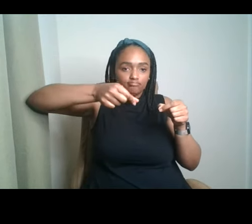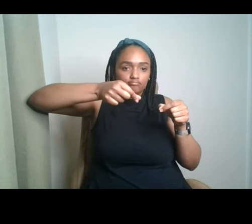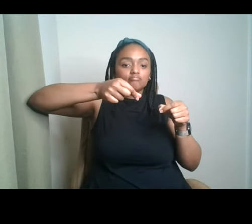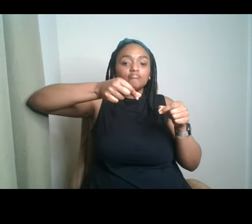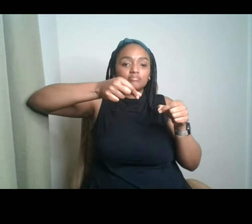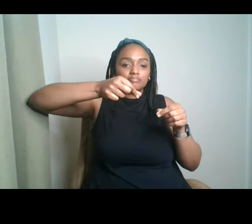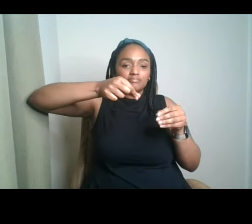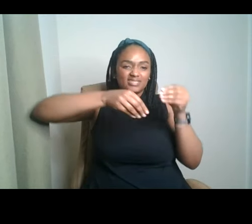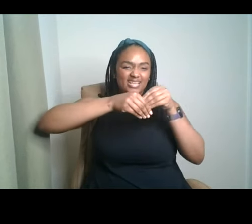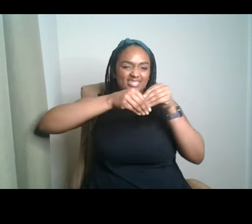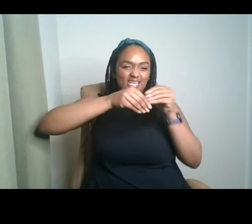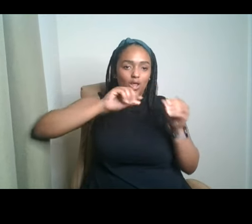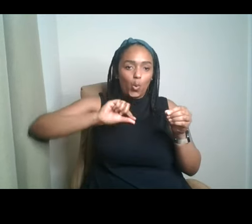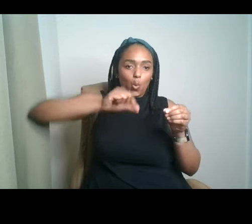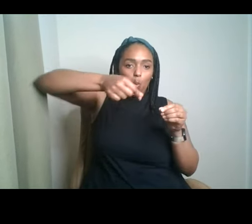up.